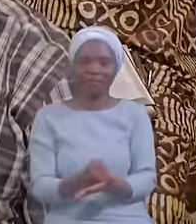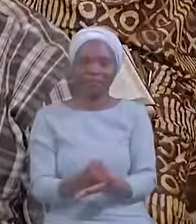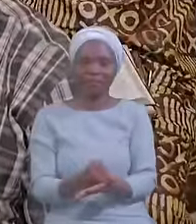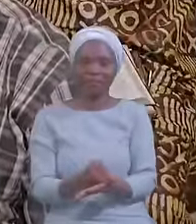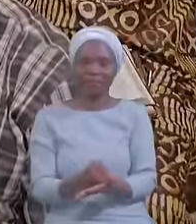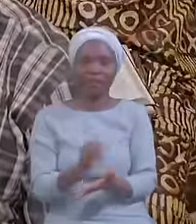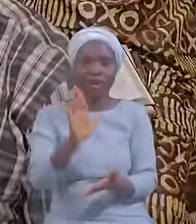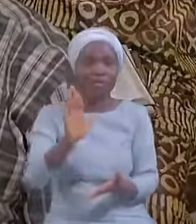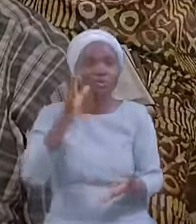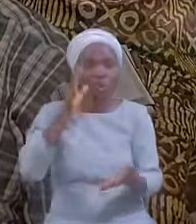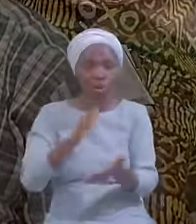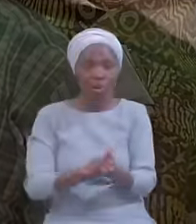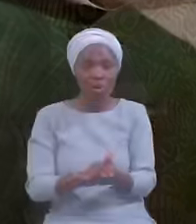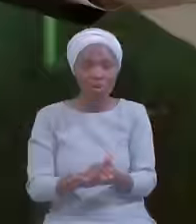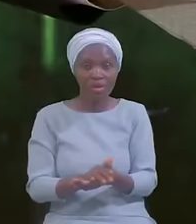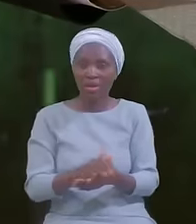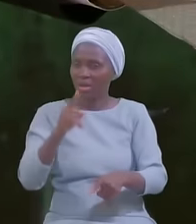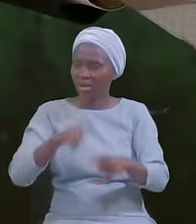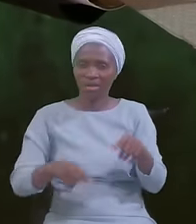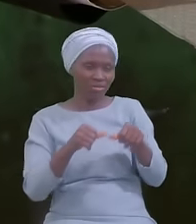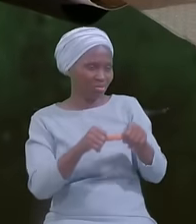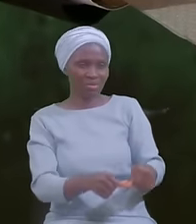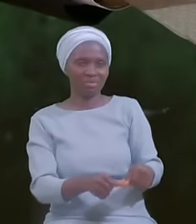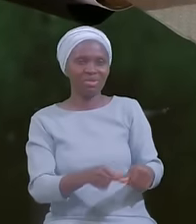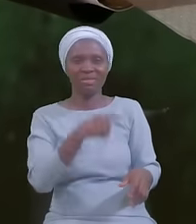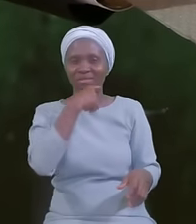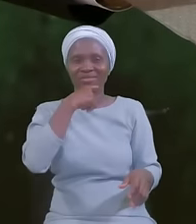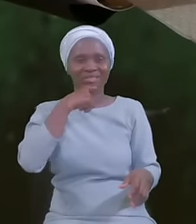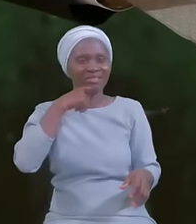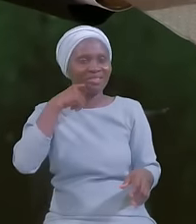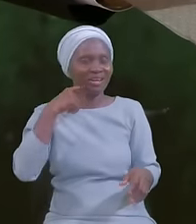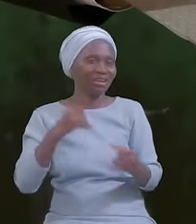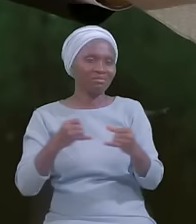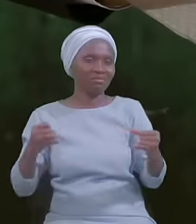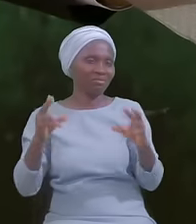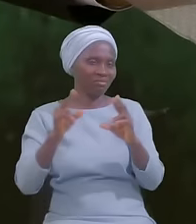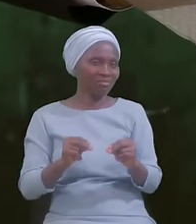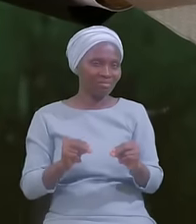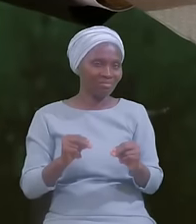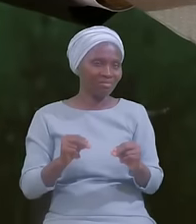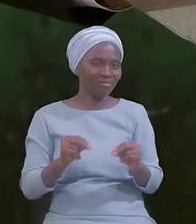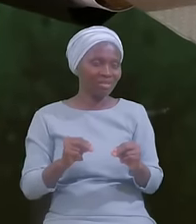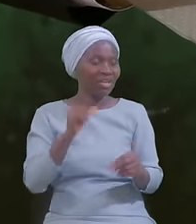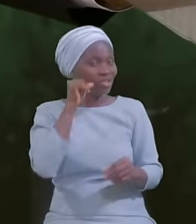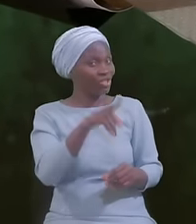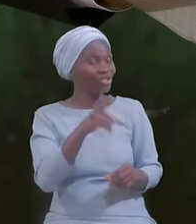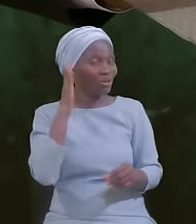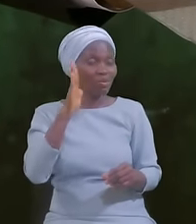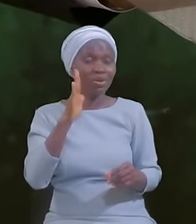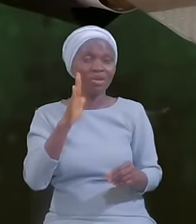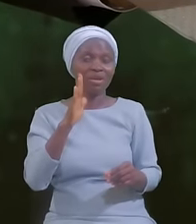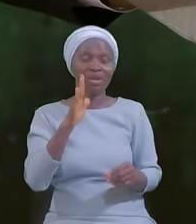Your wife will not remain a dry rod. She will be a